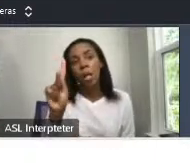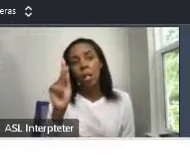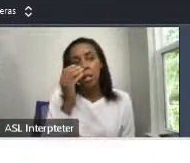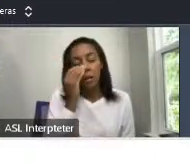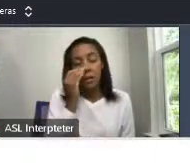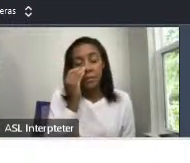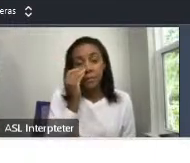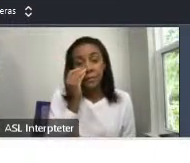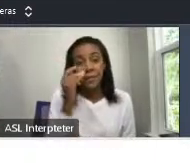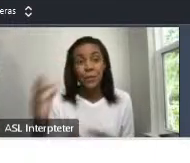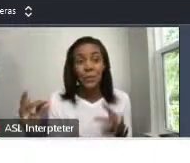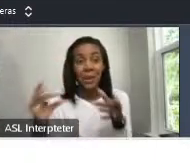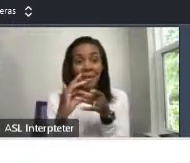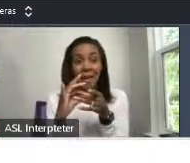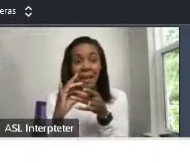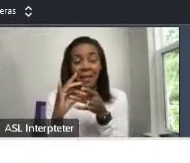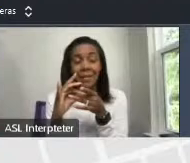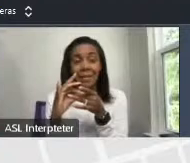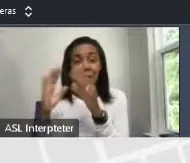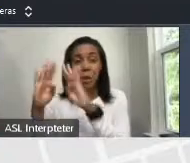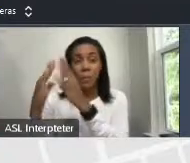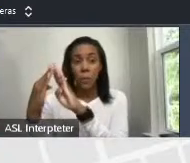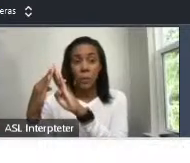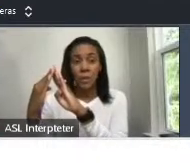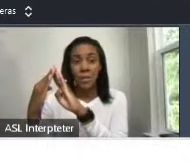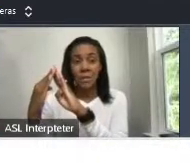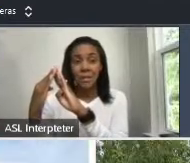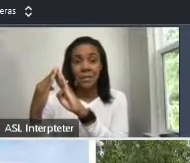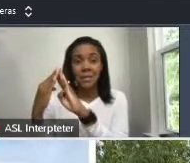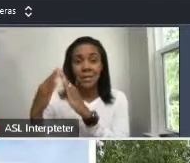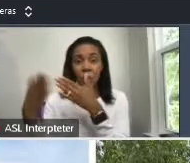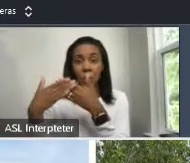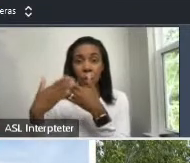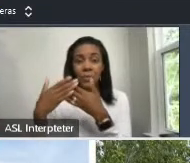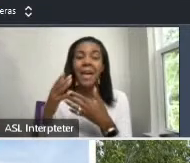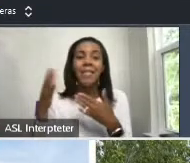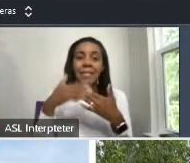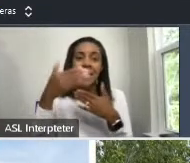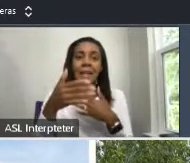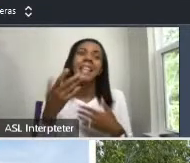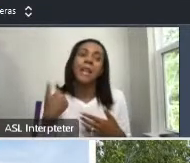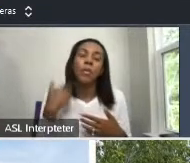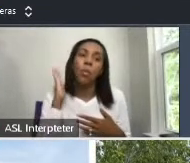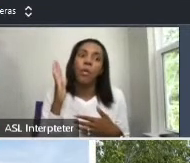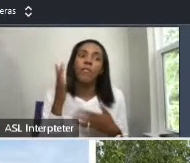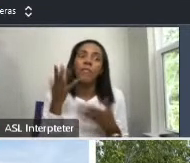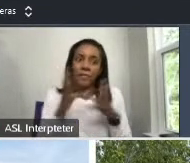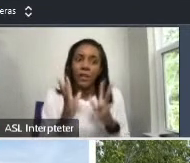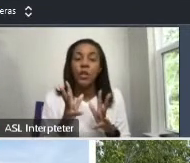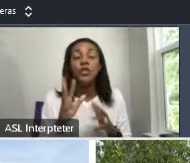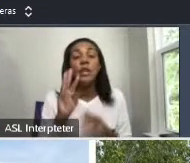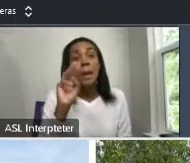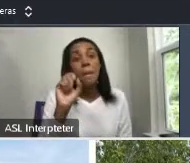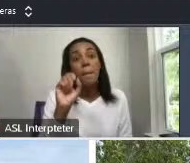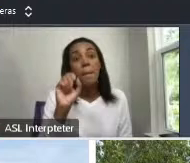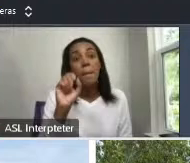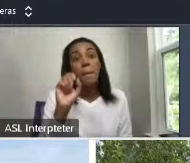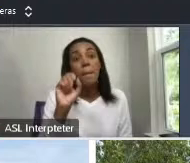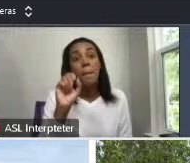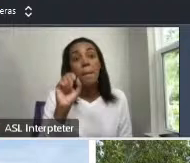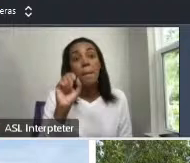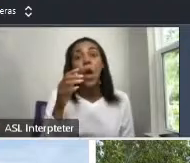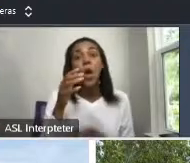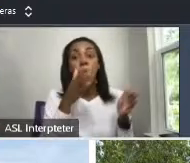connect the neighborhoods nearby. Next slide. And I'm going to wrap up. In May, Memphis River Parks Partnership